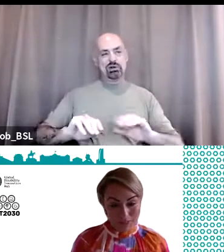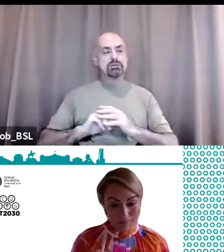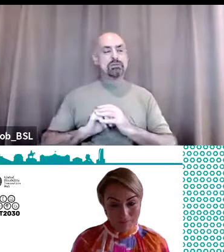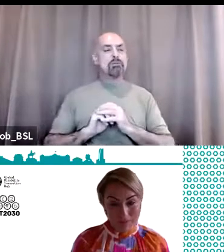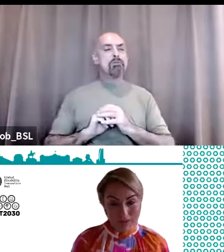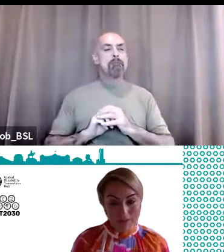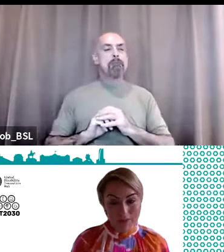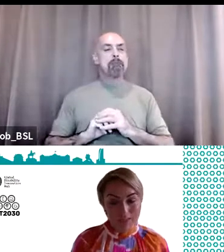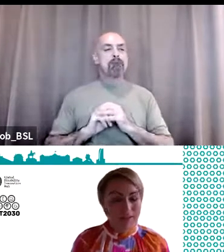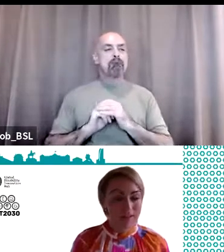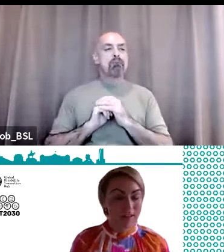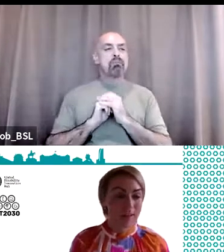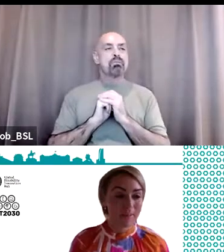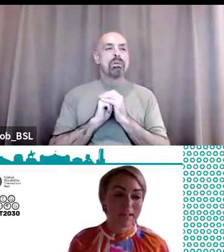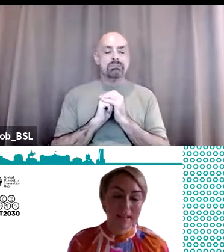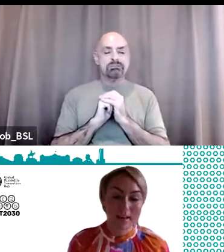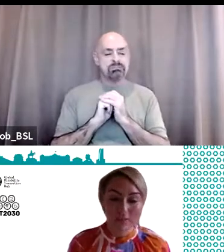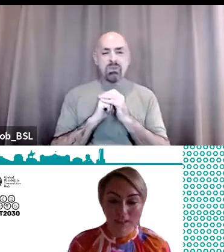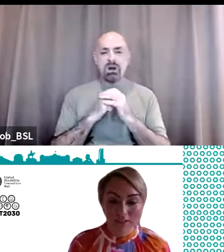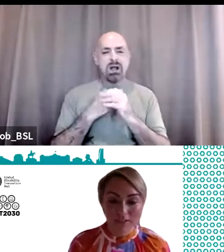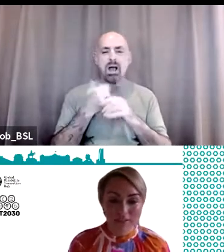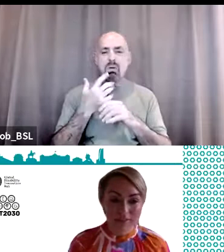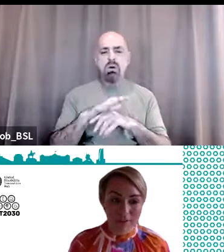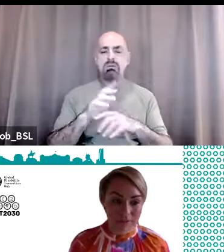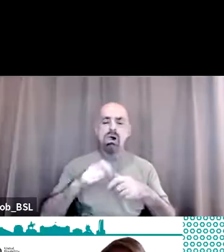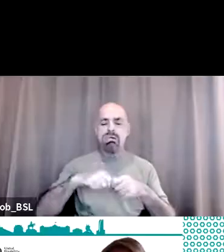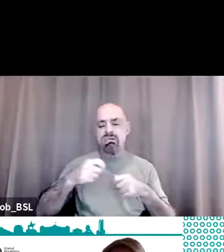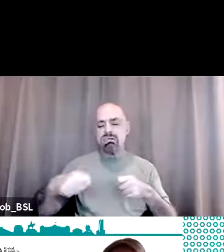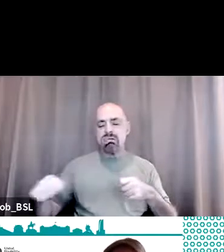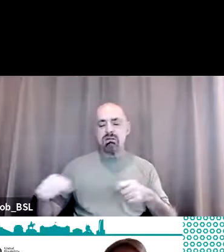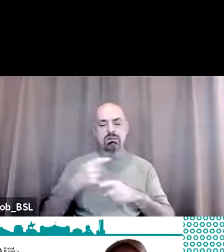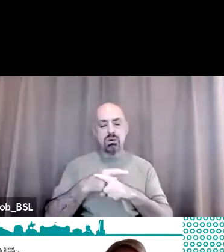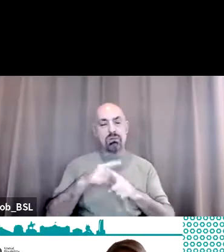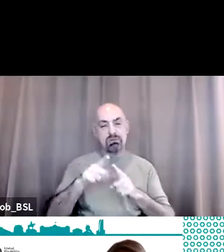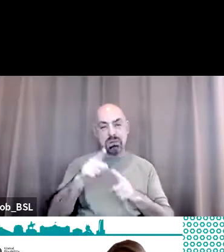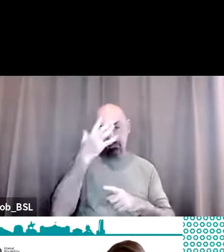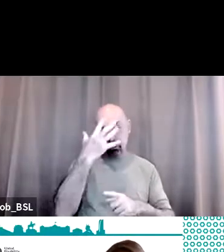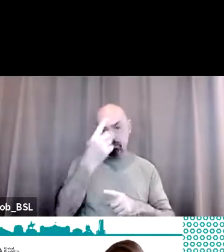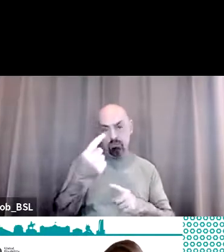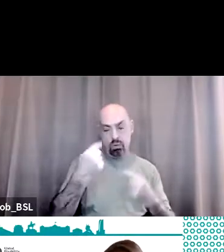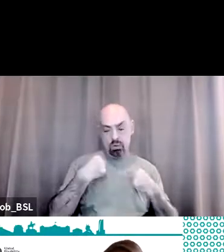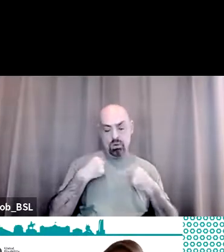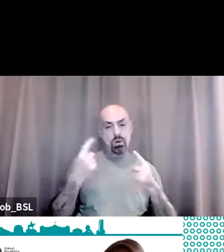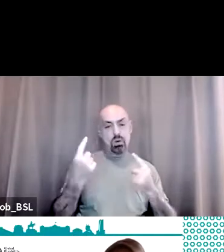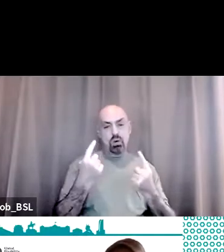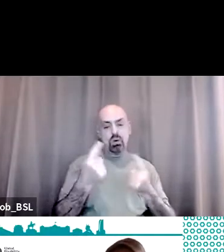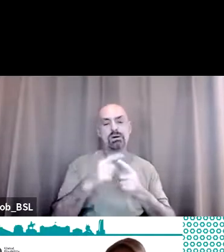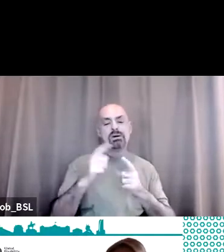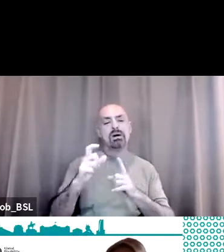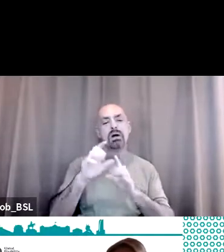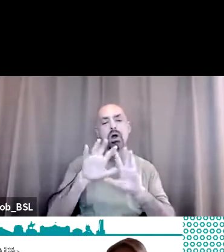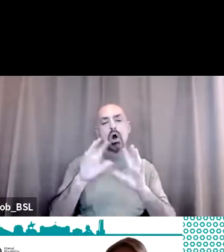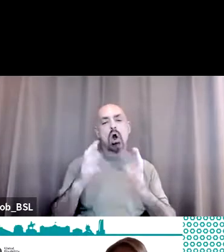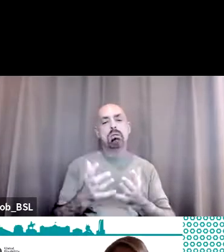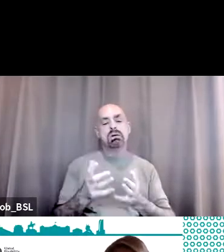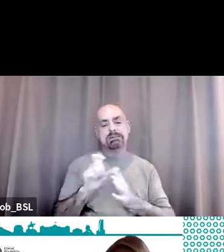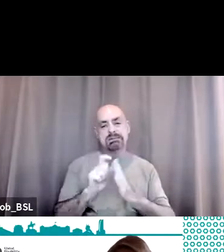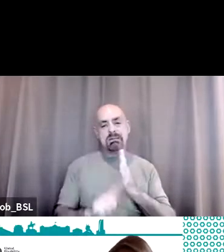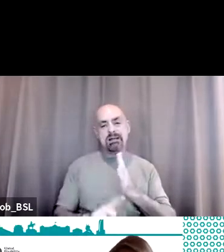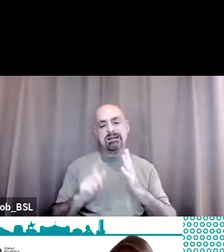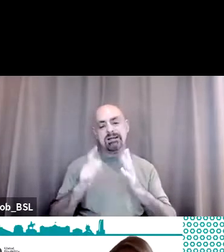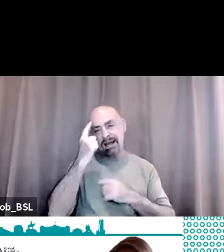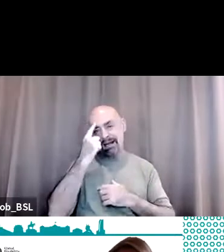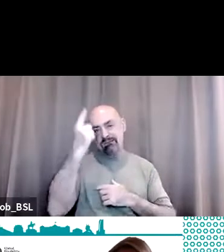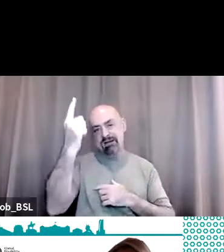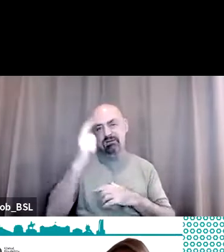much more time, but I just wanted to set out for you that don't know us, that the Global Disability Innovation Hub is a research and practice